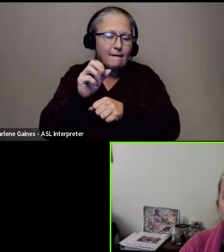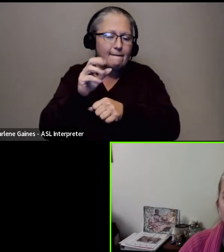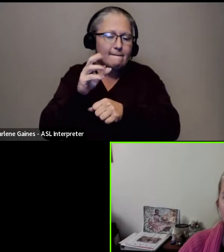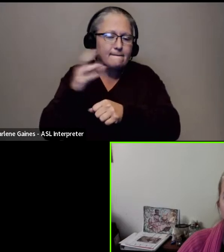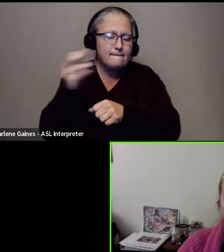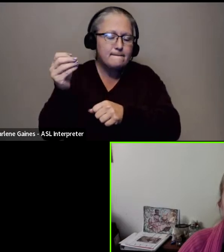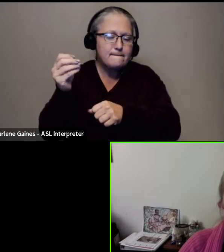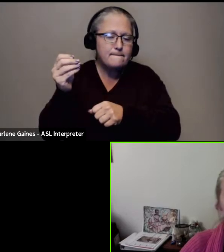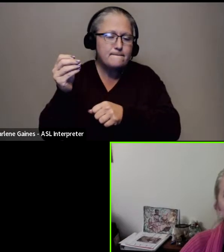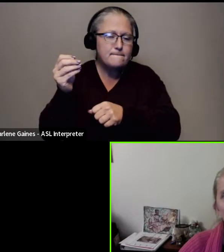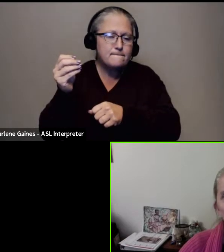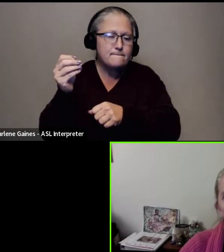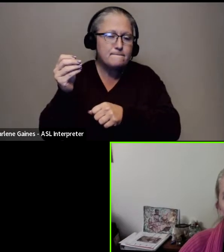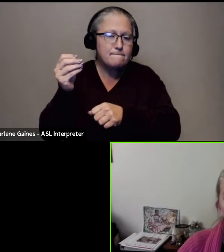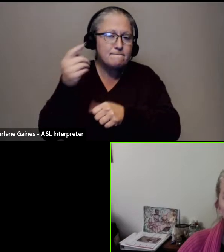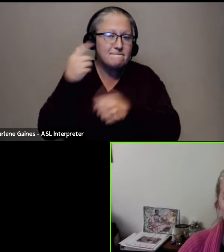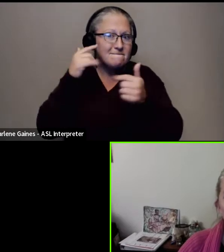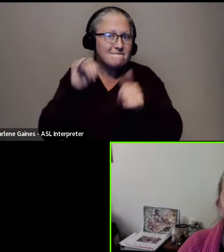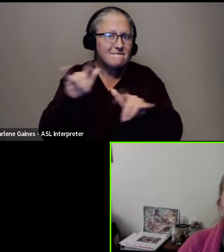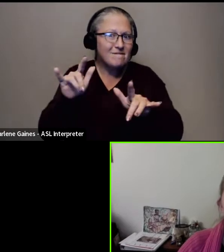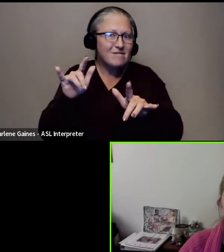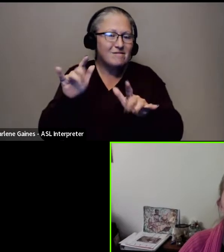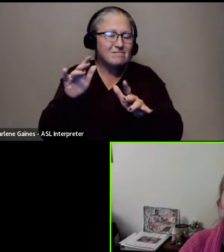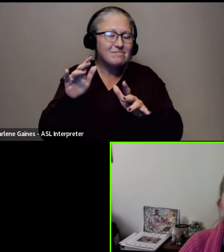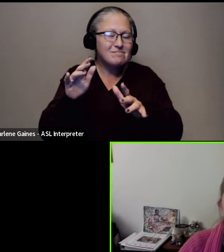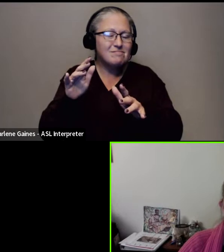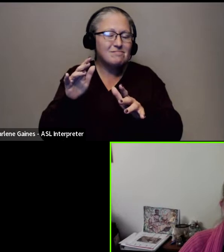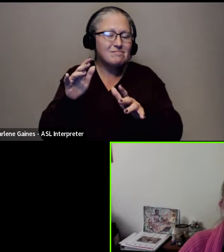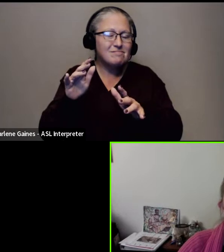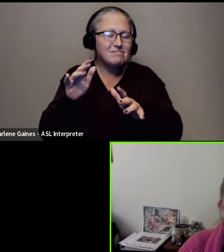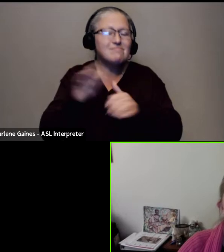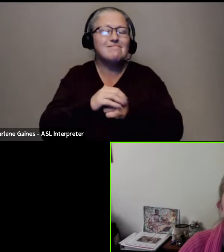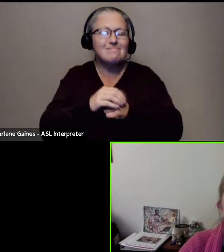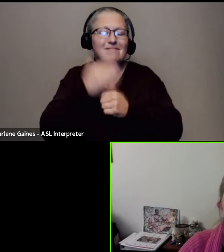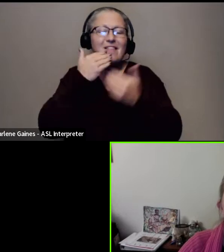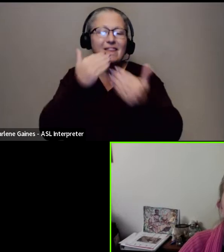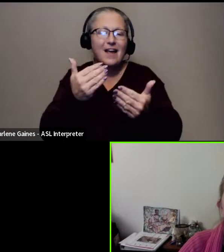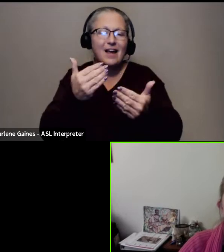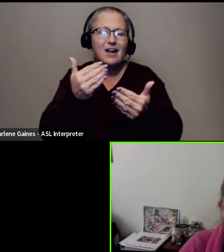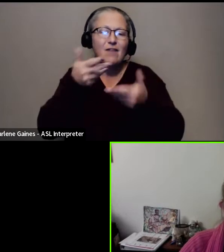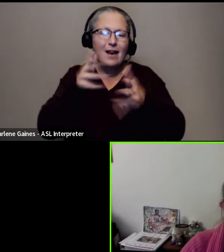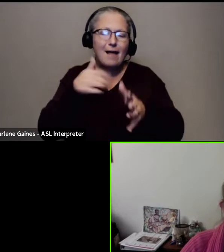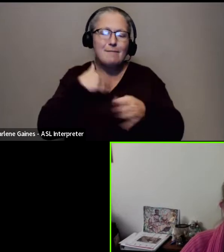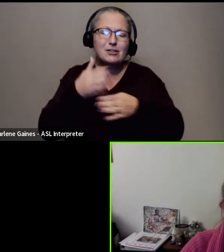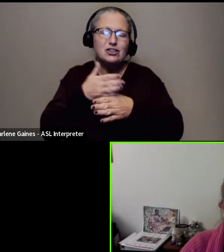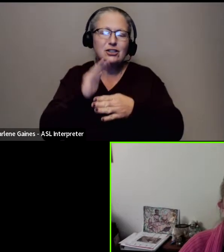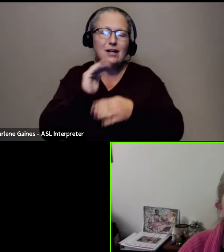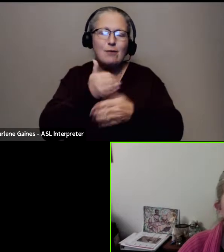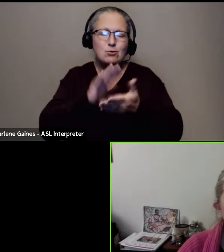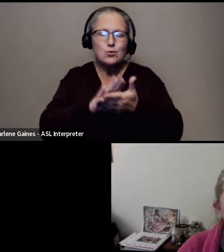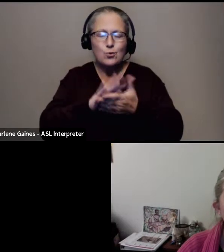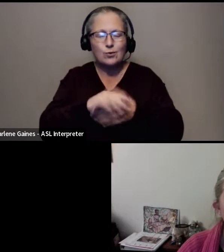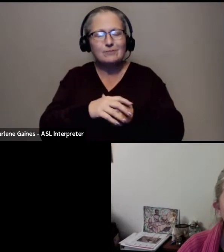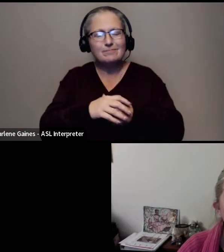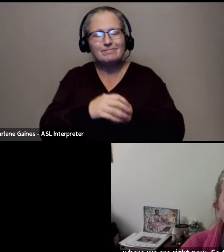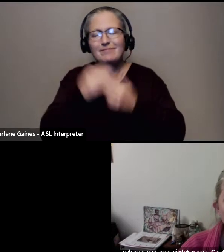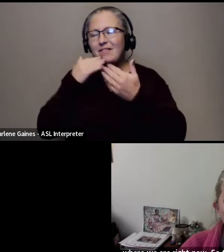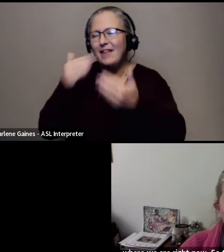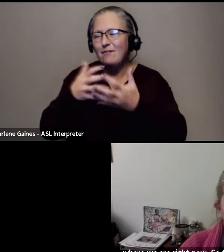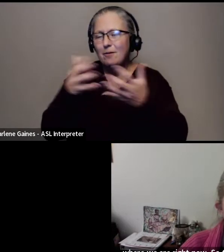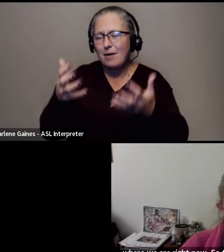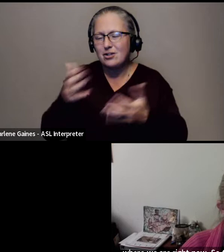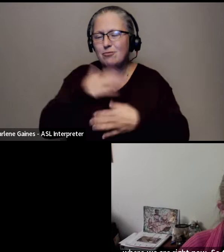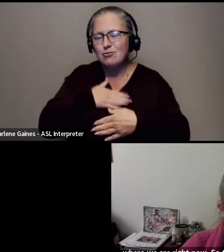And yeah, so that's where we are right now. So thank you very much for letting me share our school. Thank you very